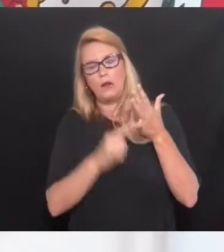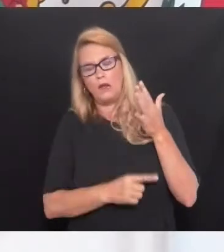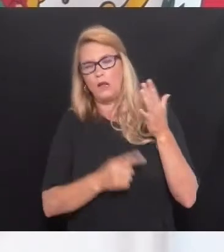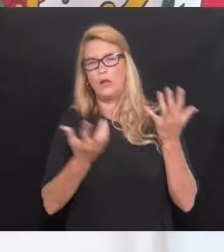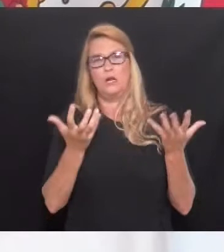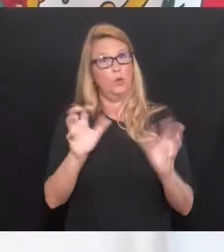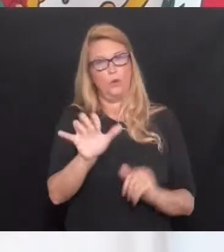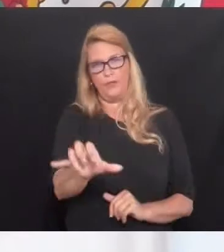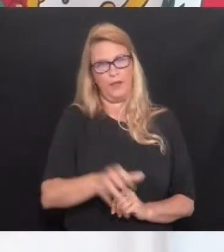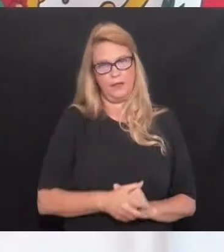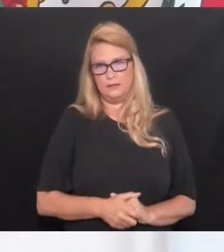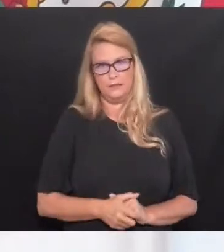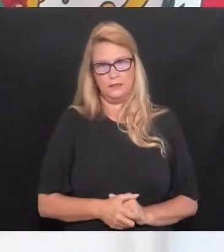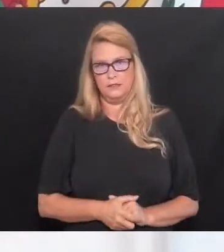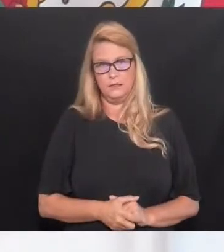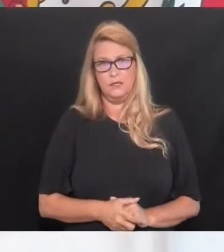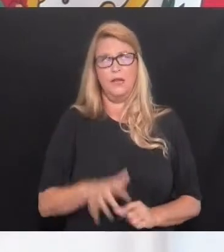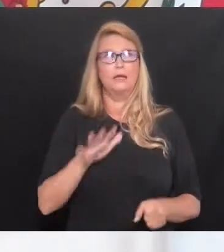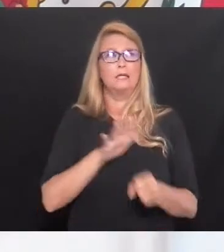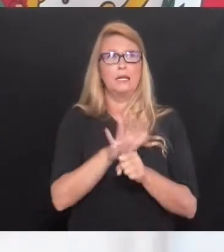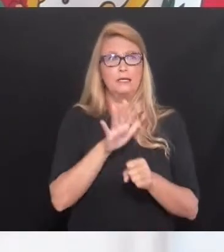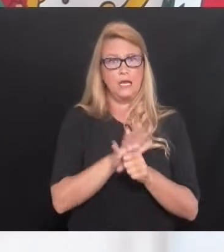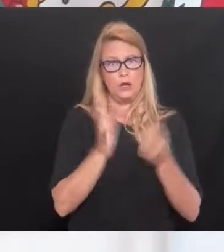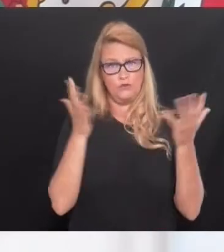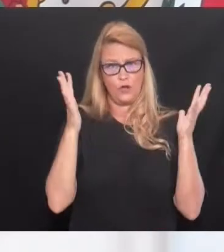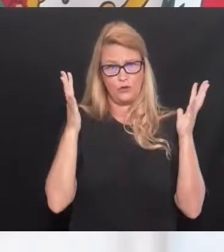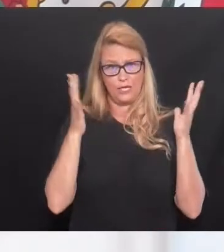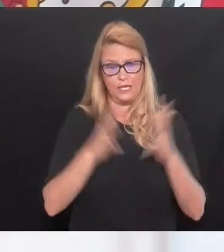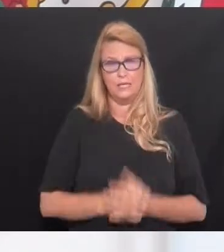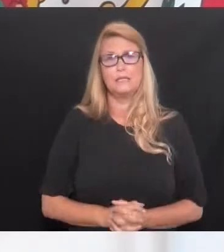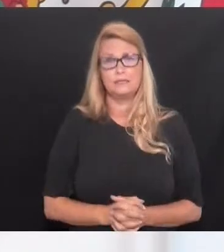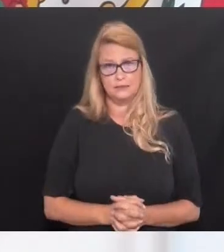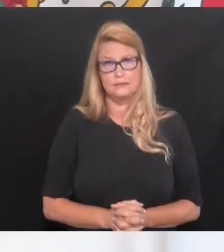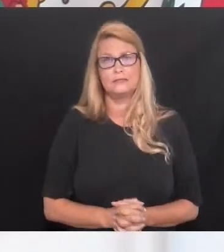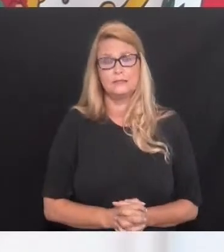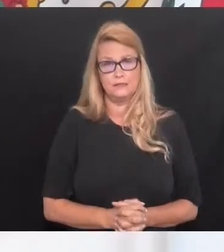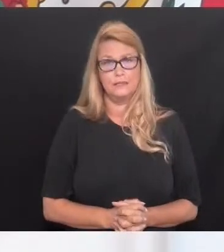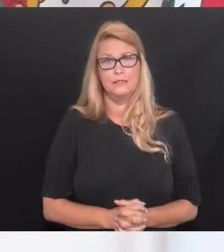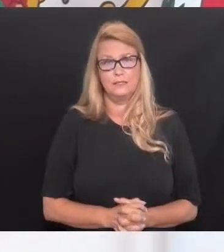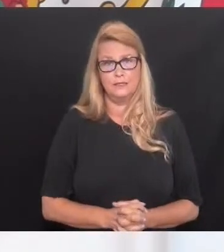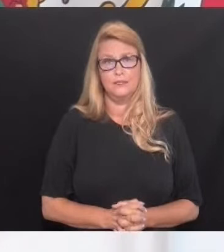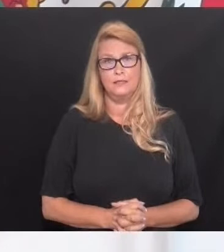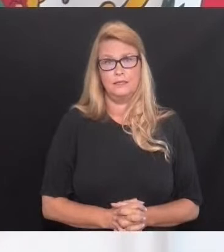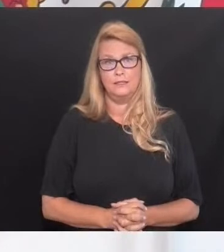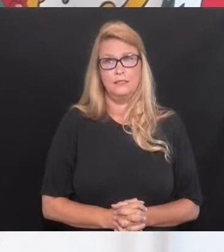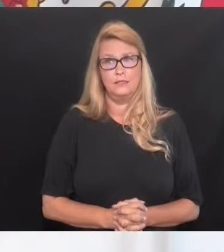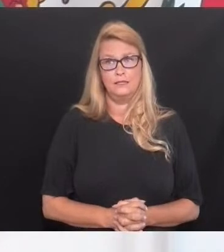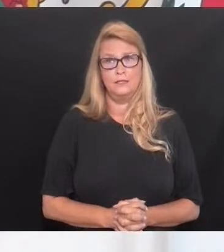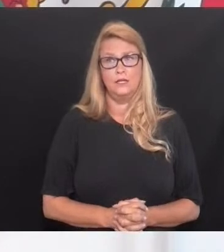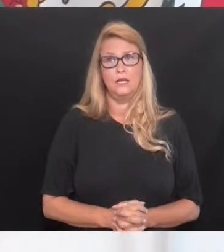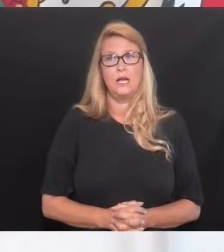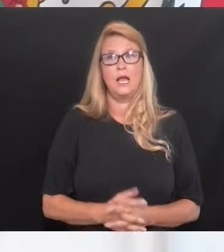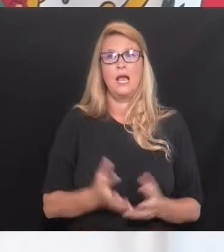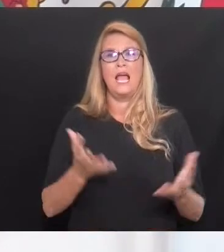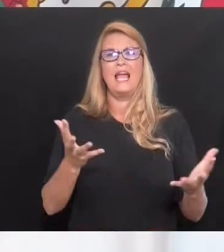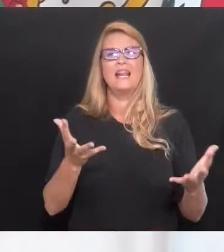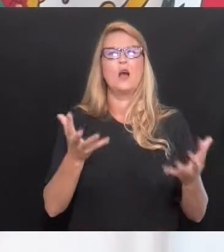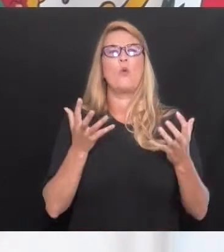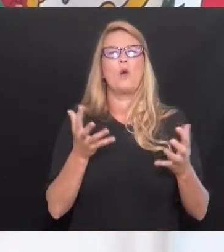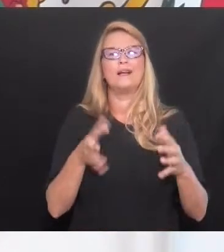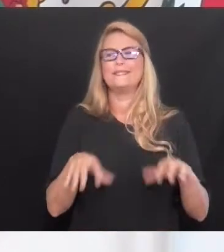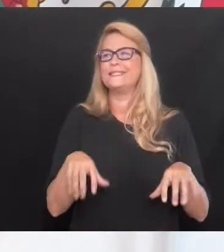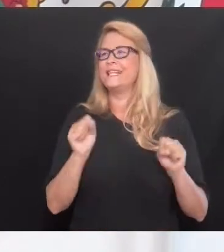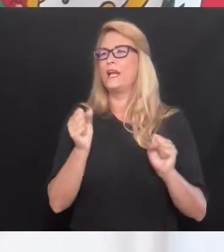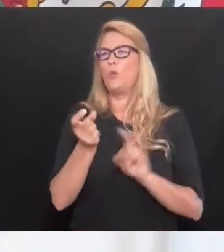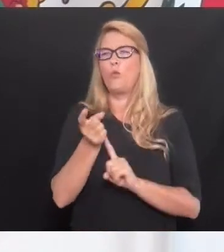may be. We've been through enough. We've been through enough. And I absolutely want to just take 1 second